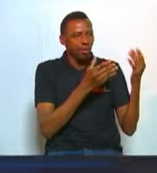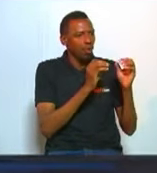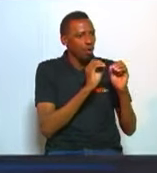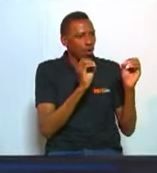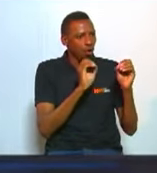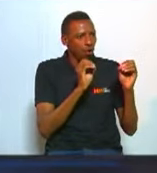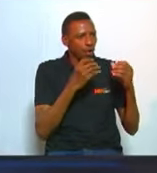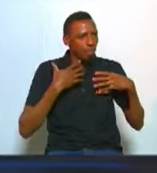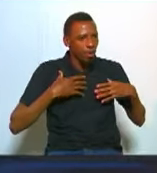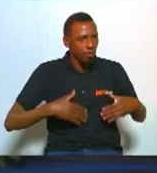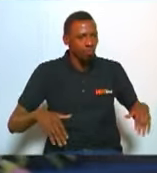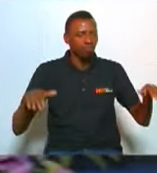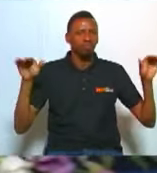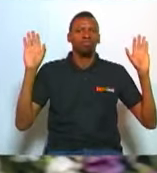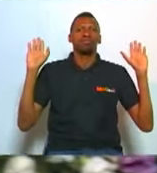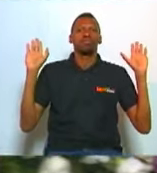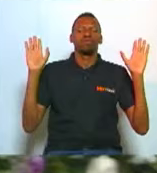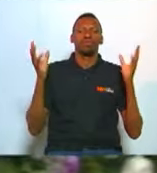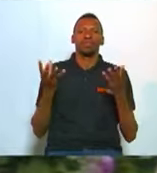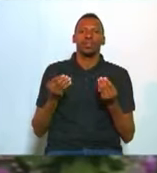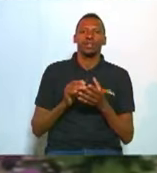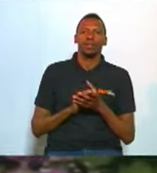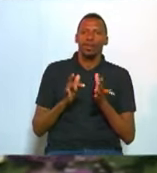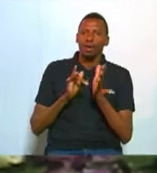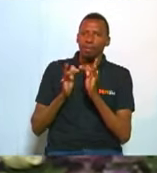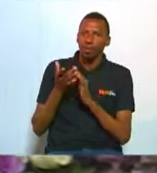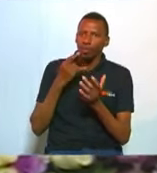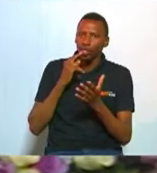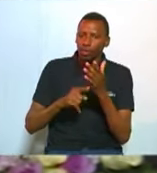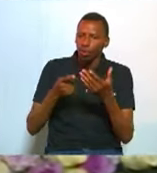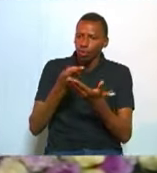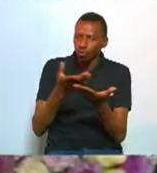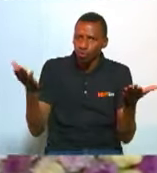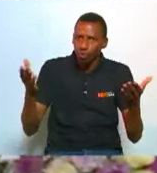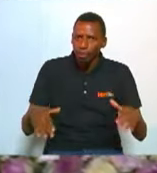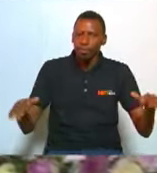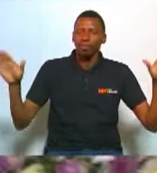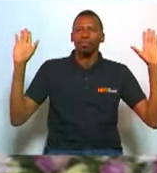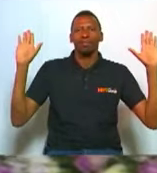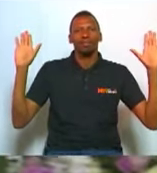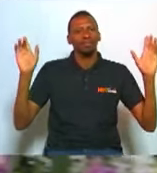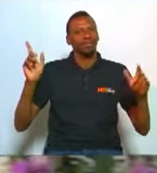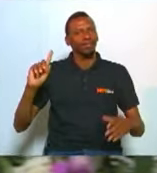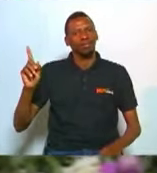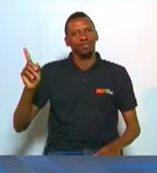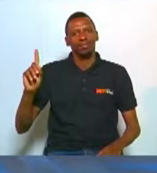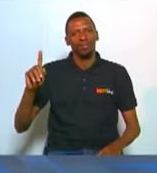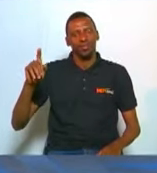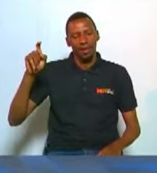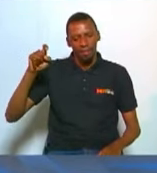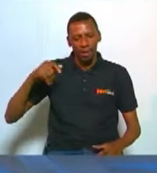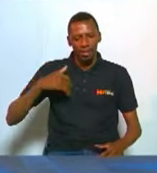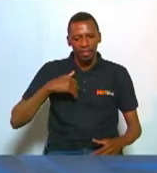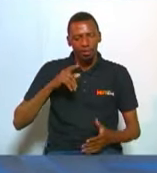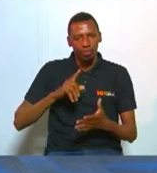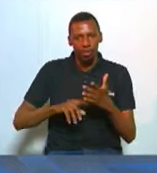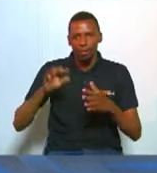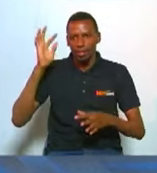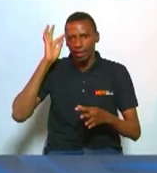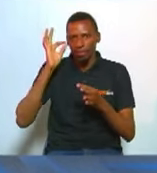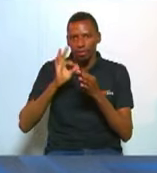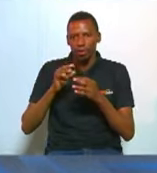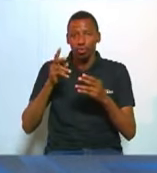The Bible says you should not give up. You must have faith. Even if you don't see